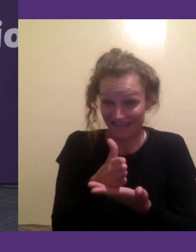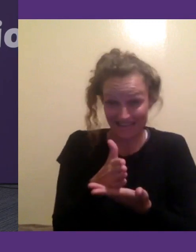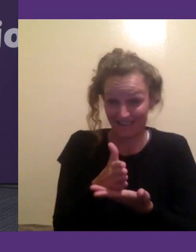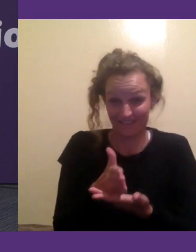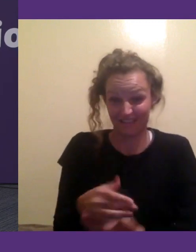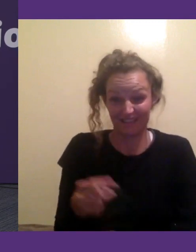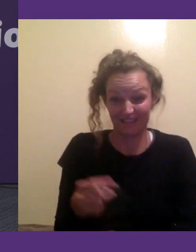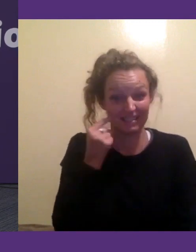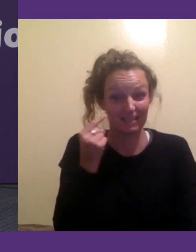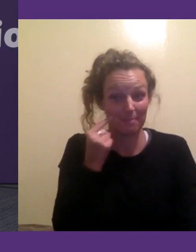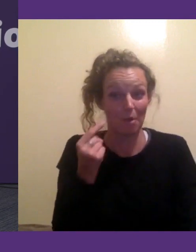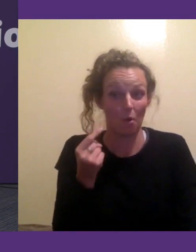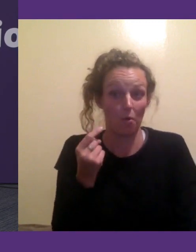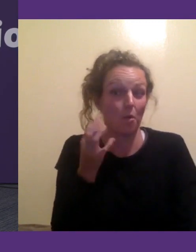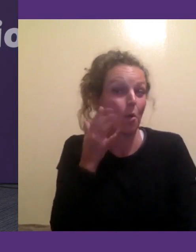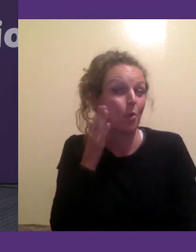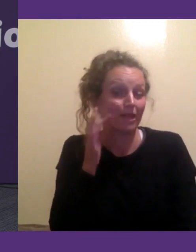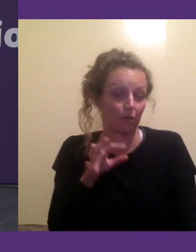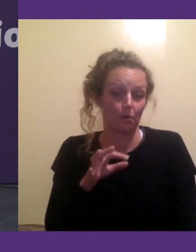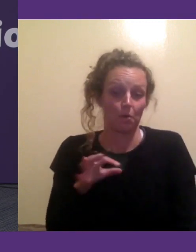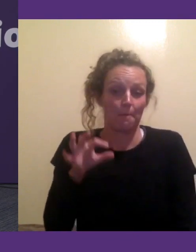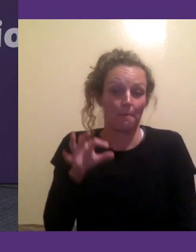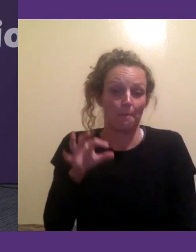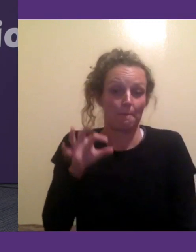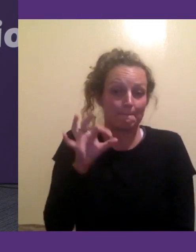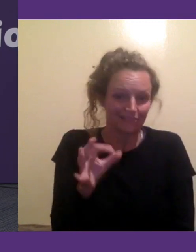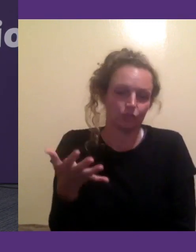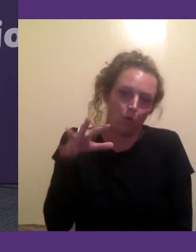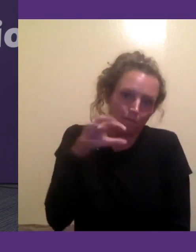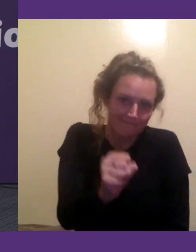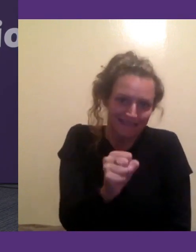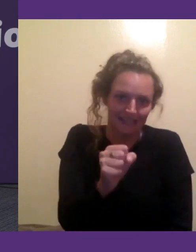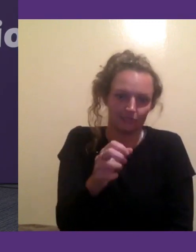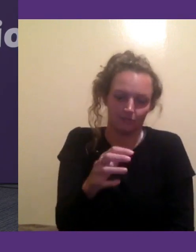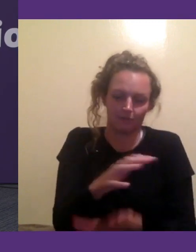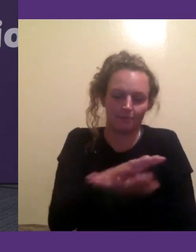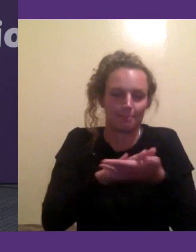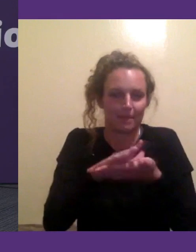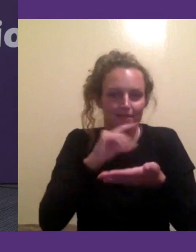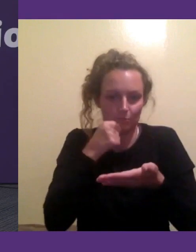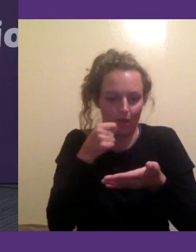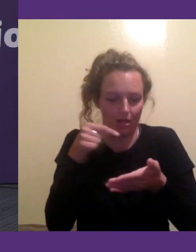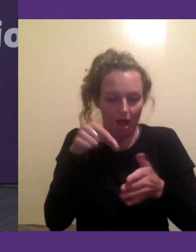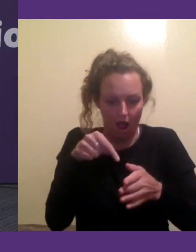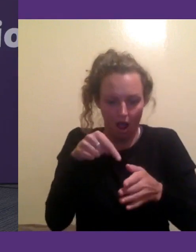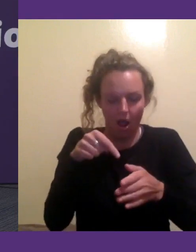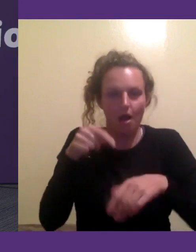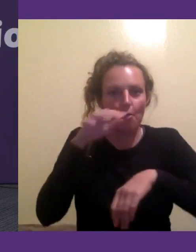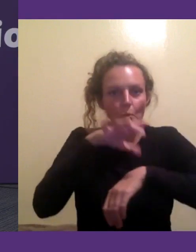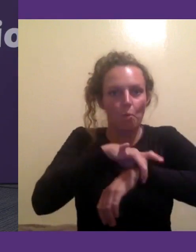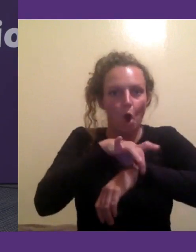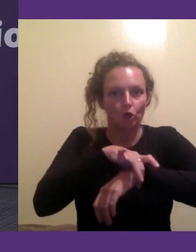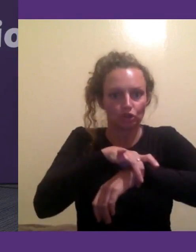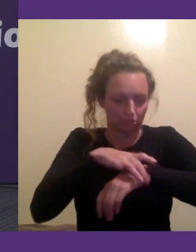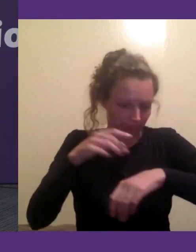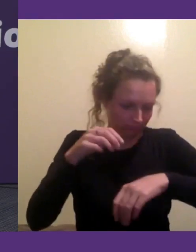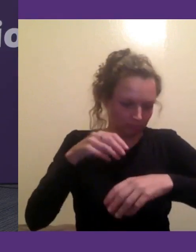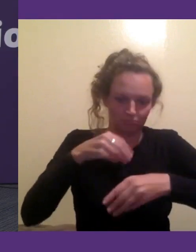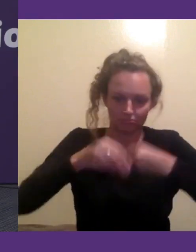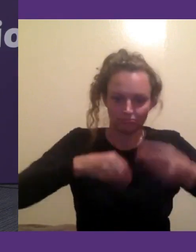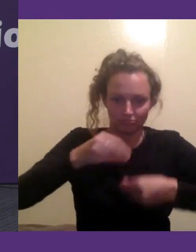pinching or clenching. Yeah. You can imagine all sorts of conditions and positions that people find themselves in where that's really